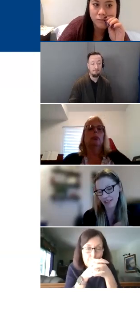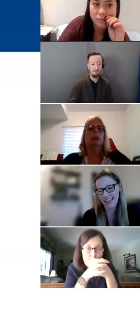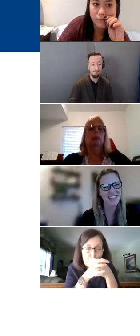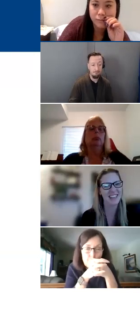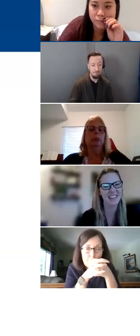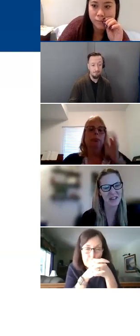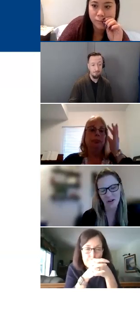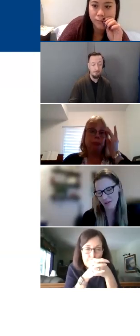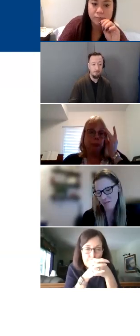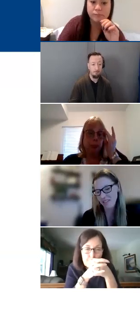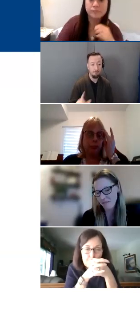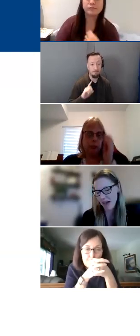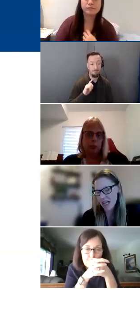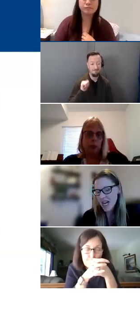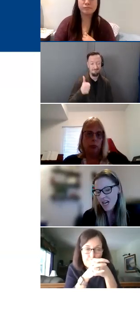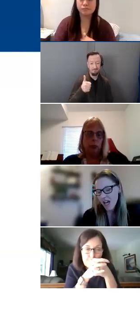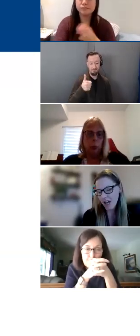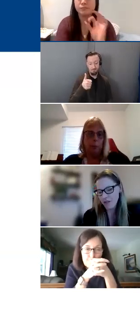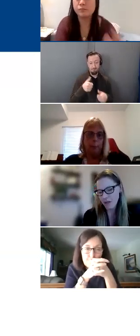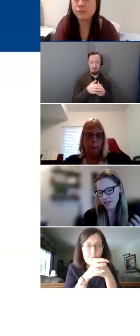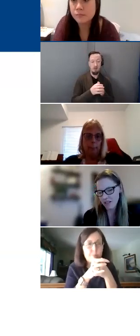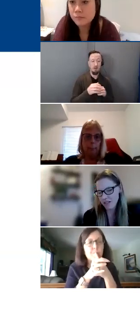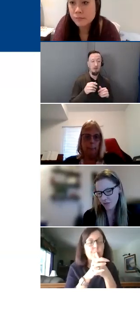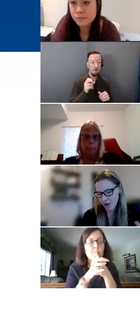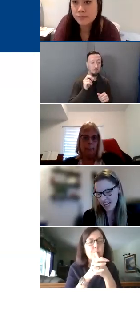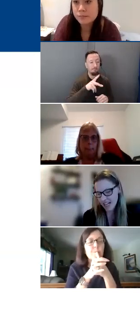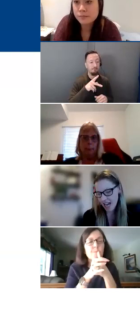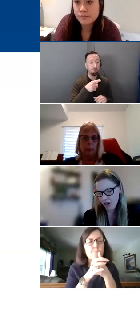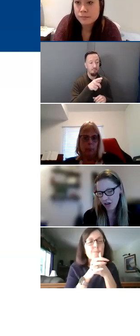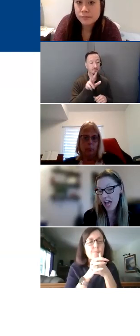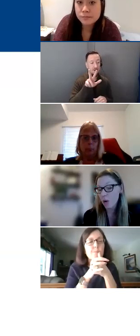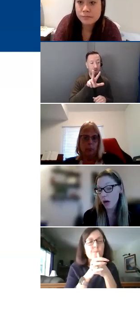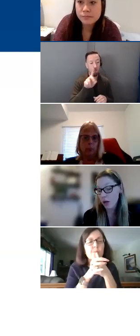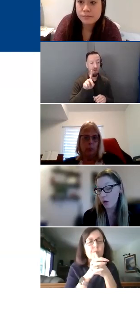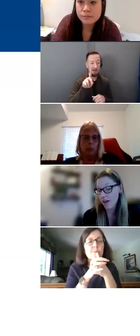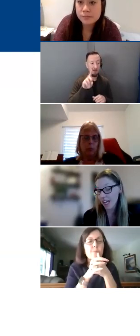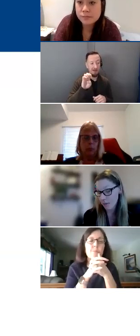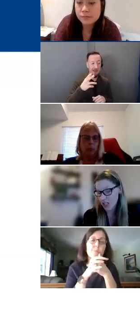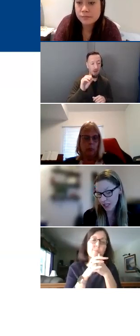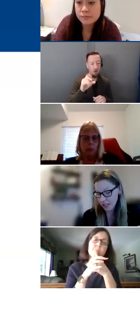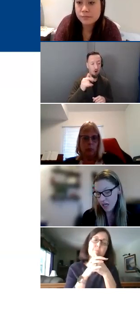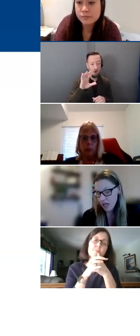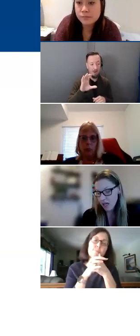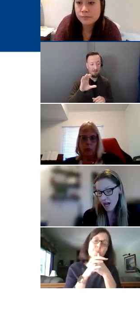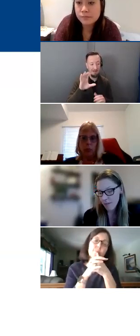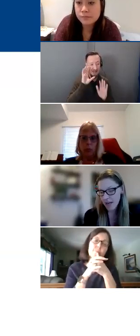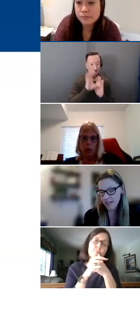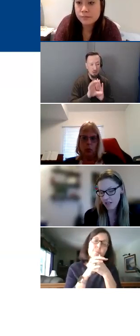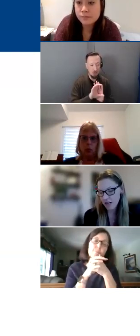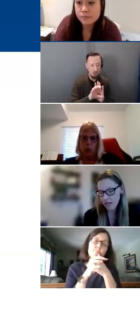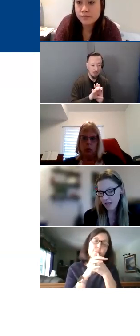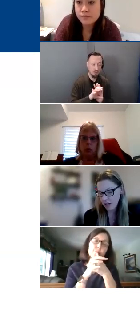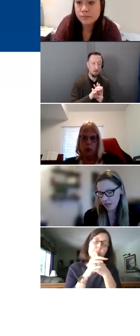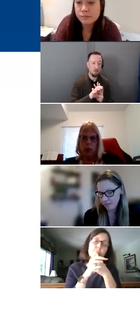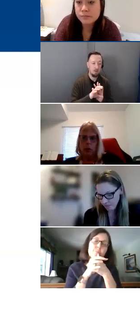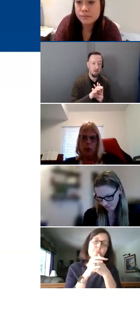it's not related to the code above it, but so this is 3D echocardiographic imaging, and it's